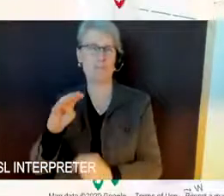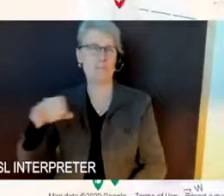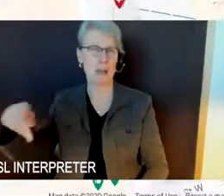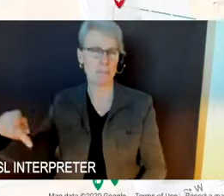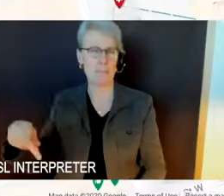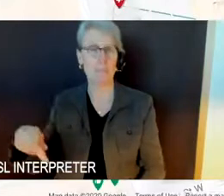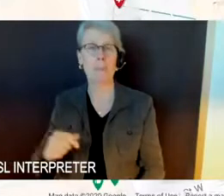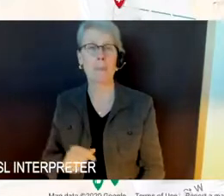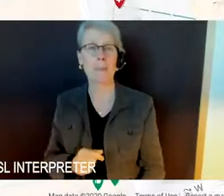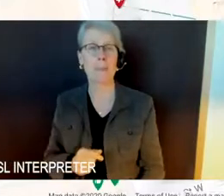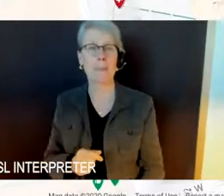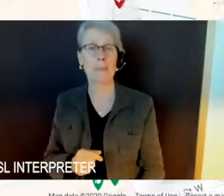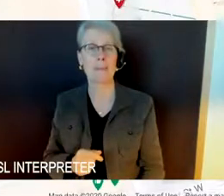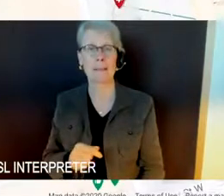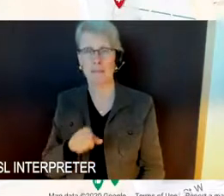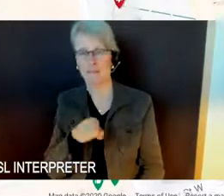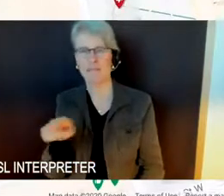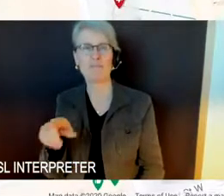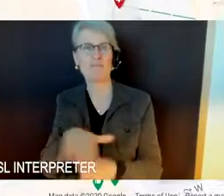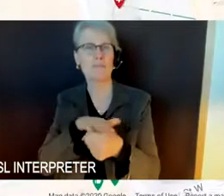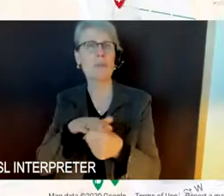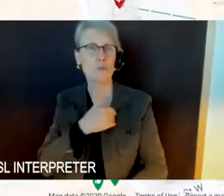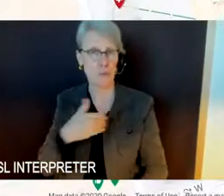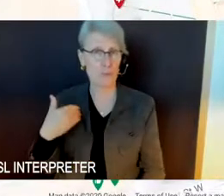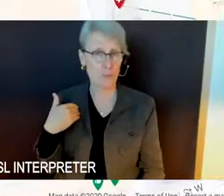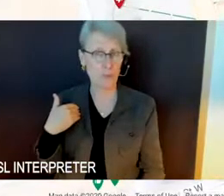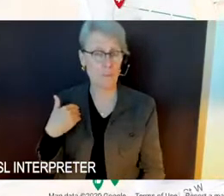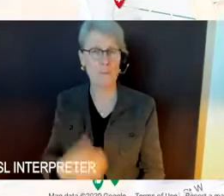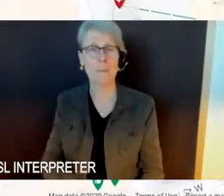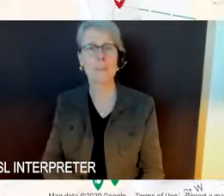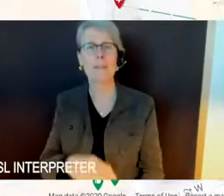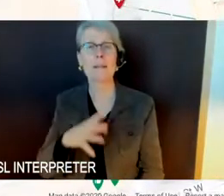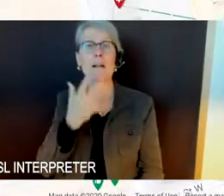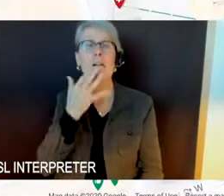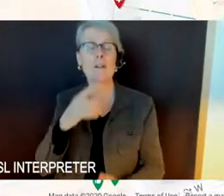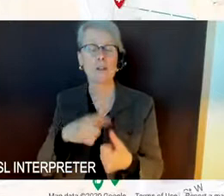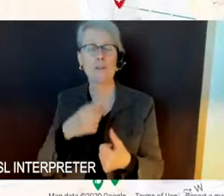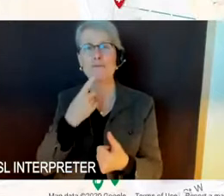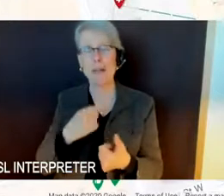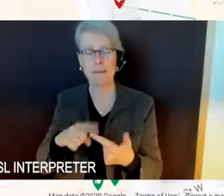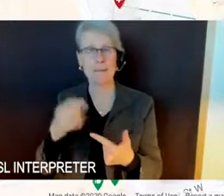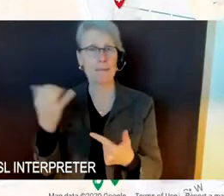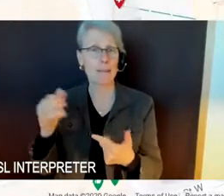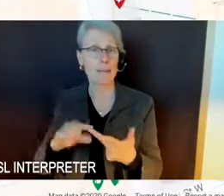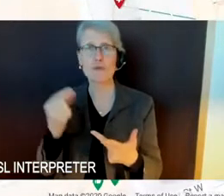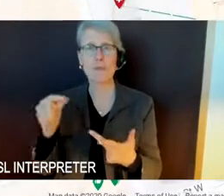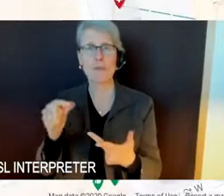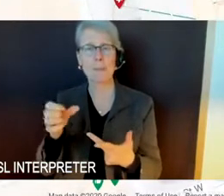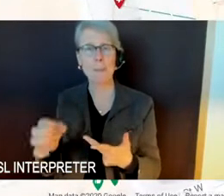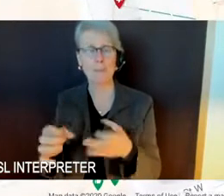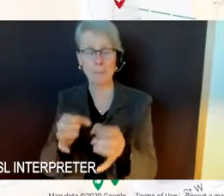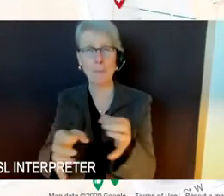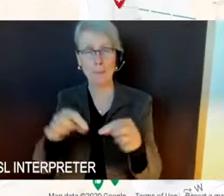see here is a map of Toronto that has red, yellow, and